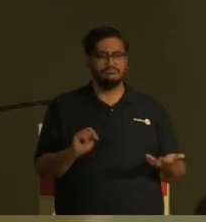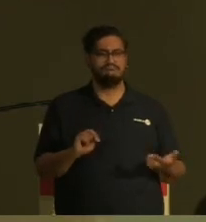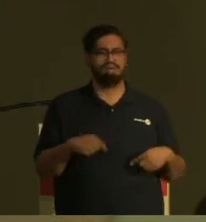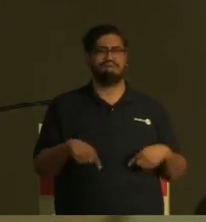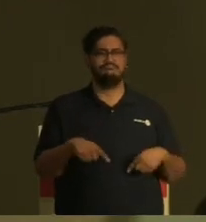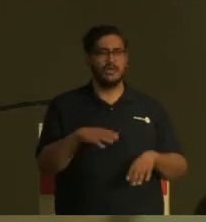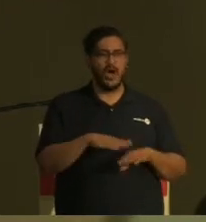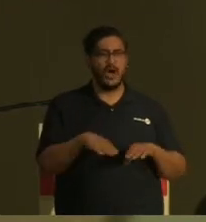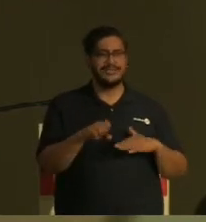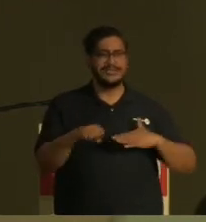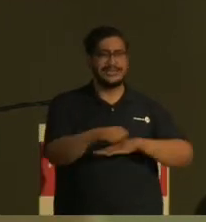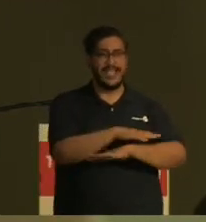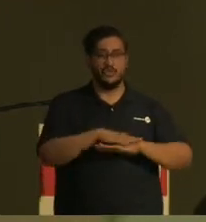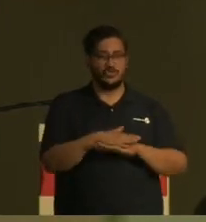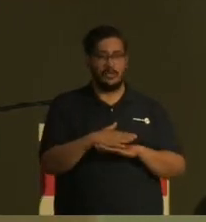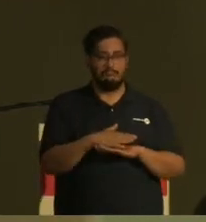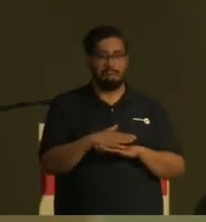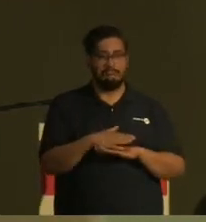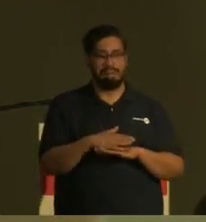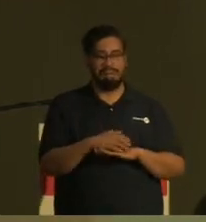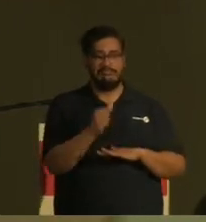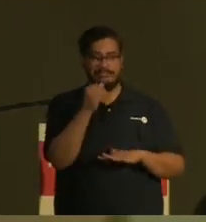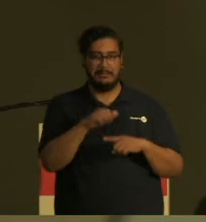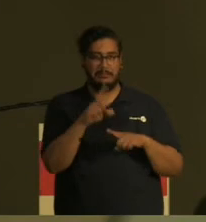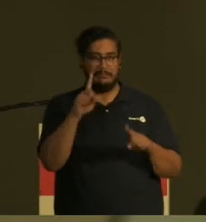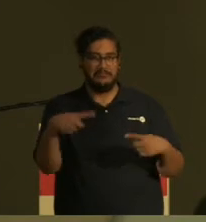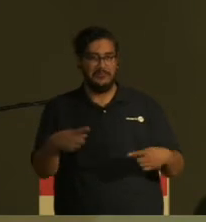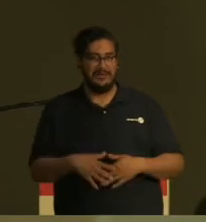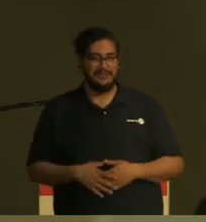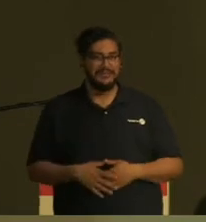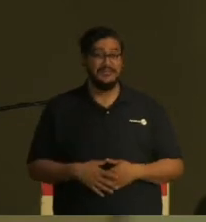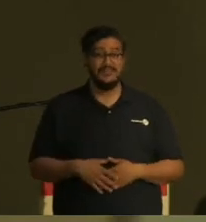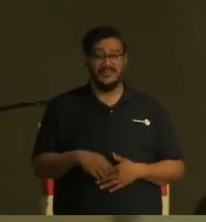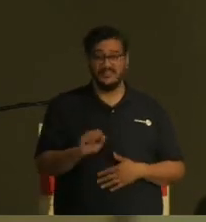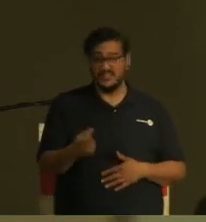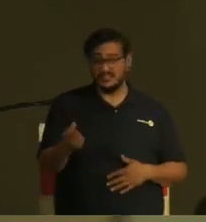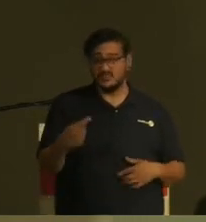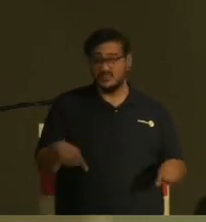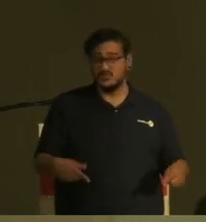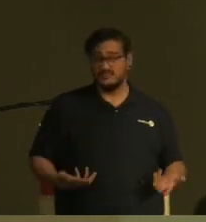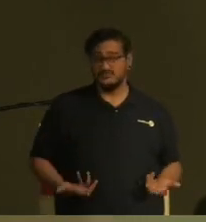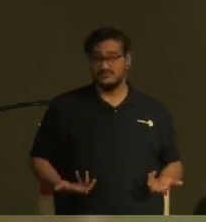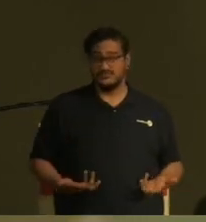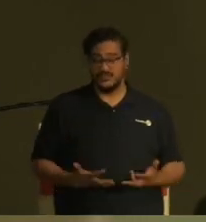that I am very much out of practice. And I think it is a little nerve-wracking